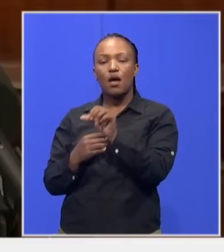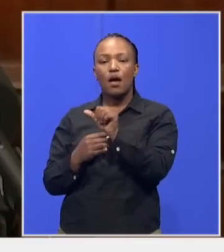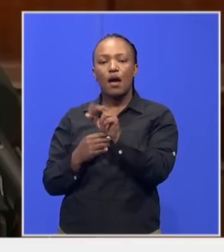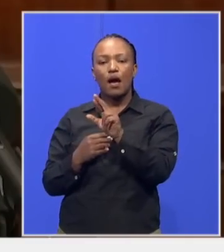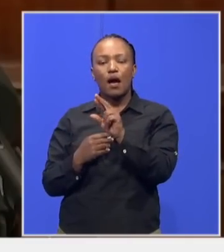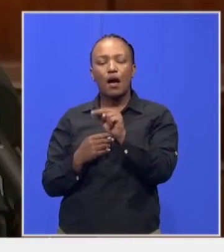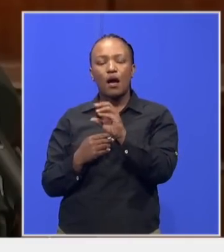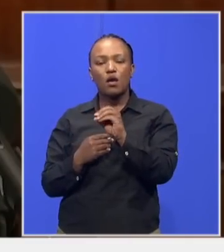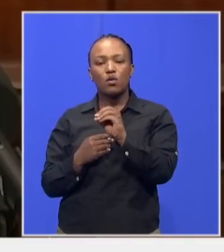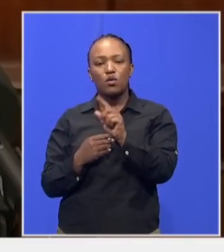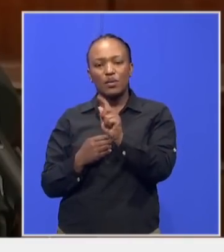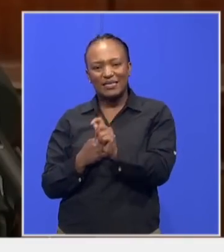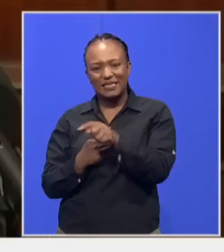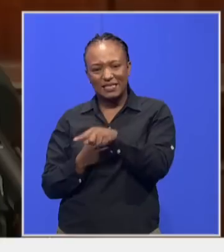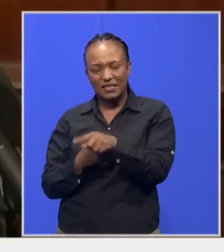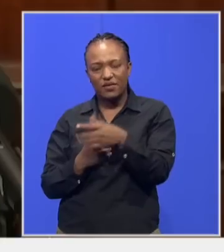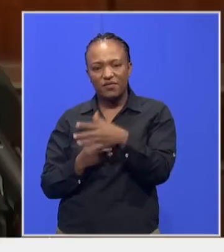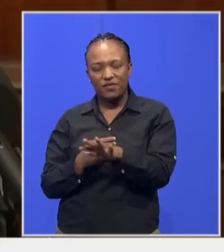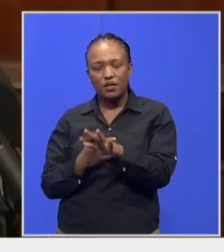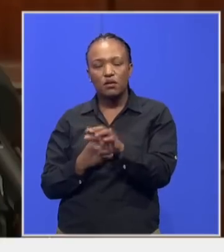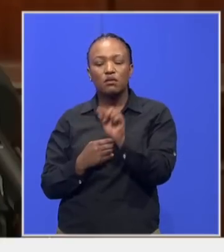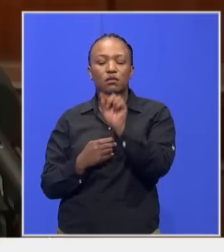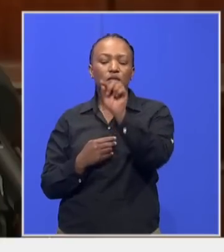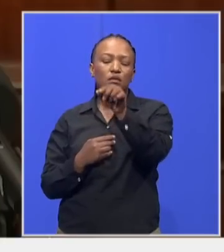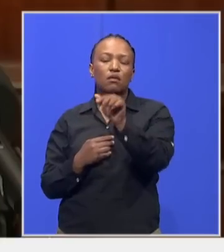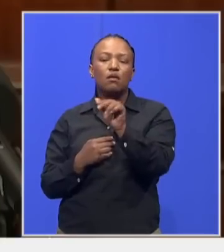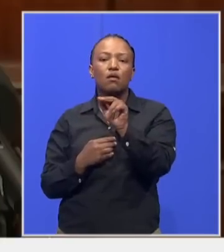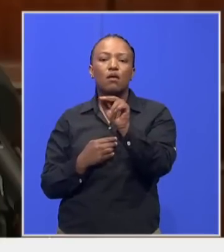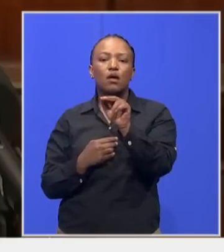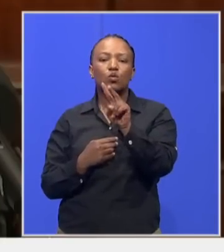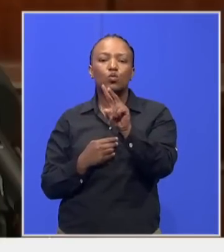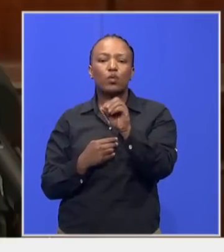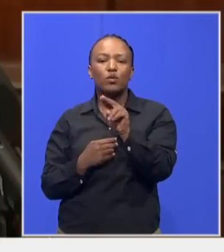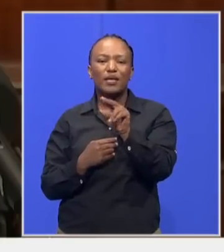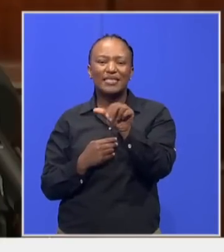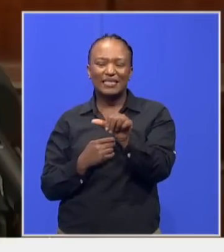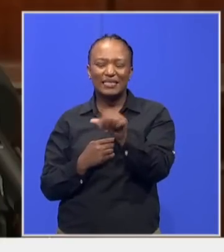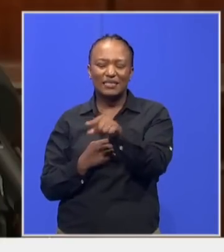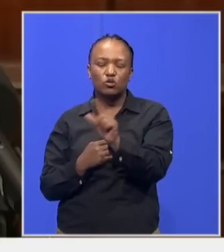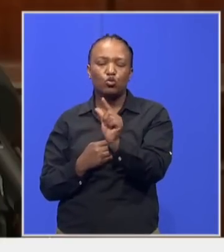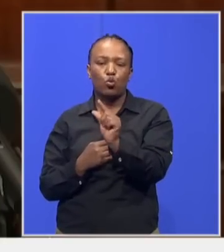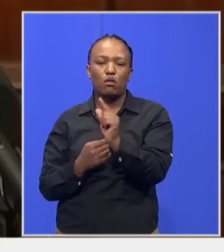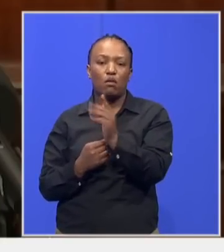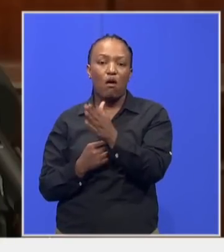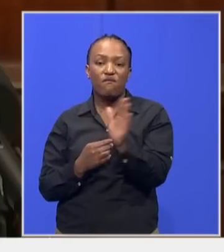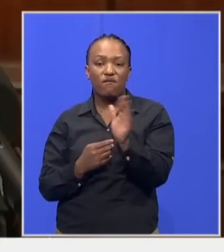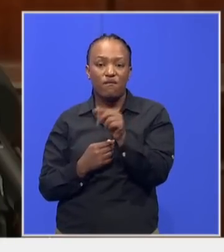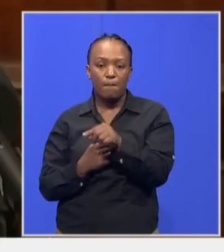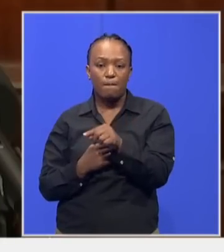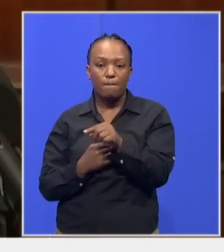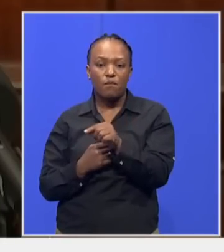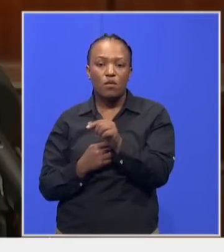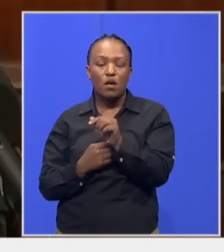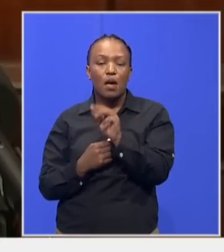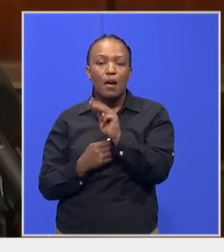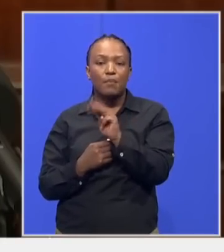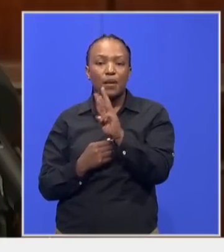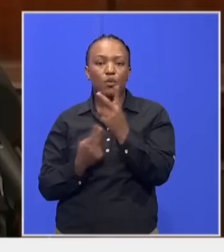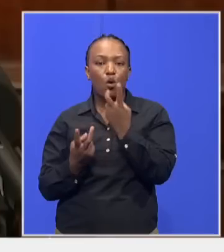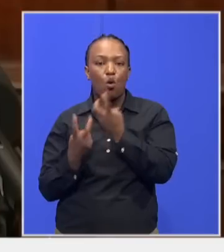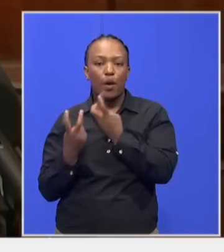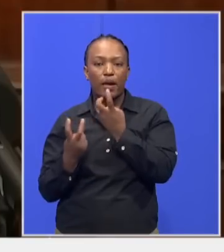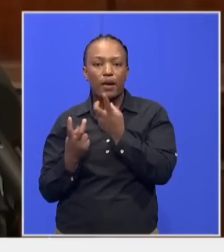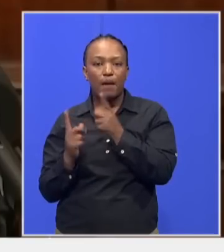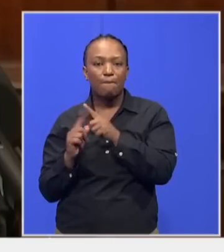be decommissioned by 2026. So I'm sitting here before you. I'm saying we're looking for megawatts. But then there's a